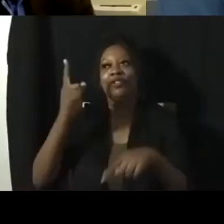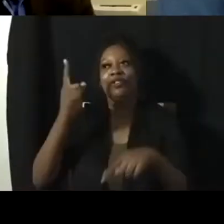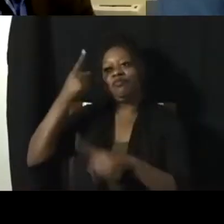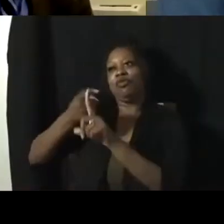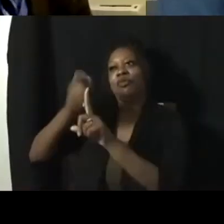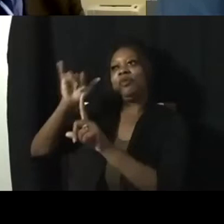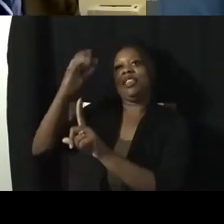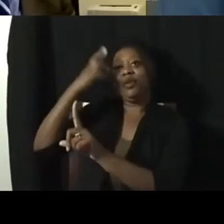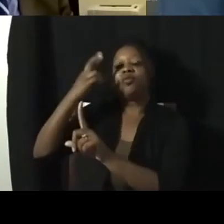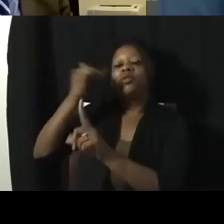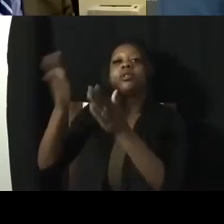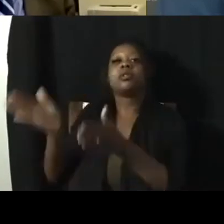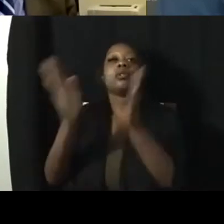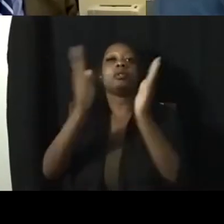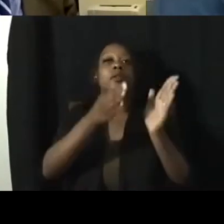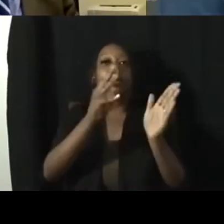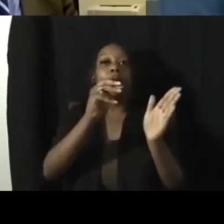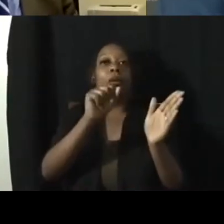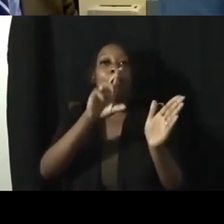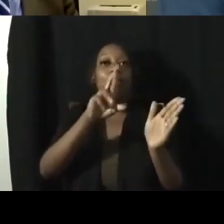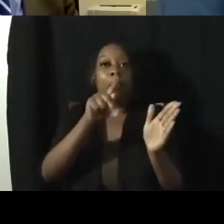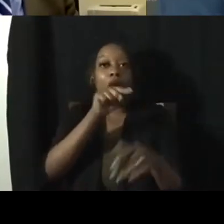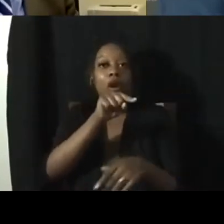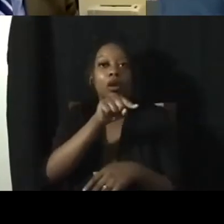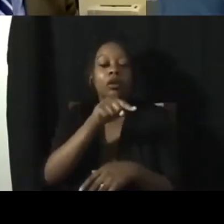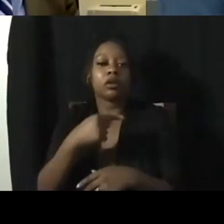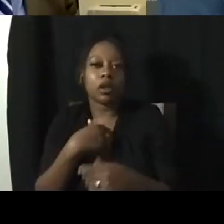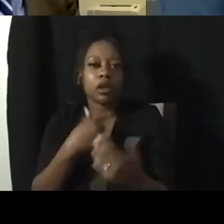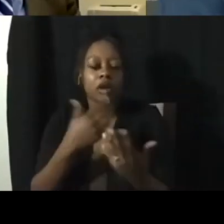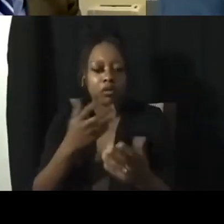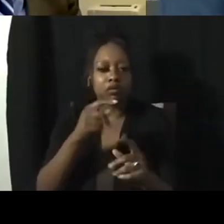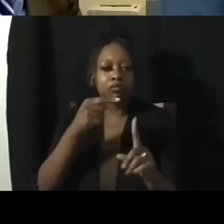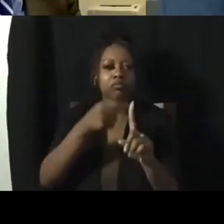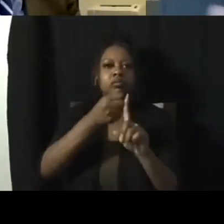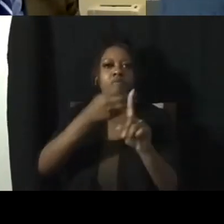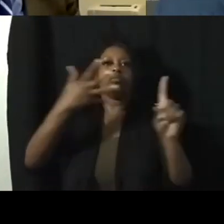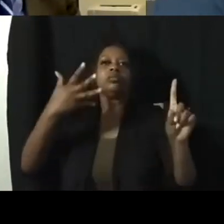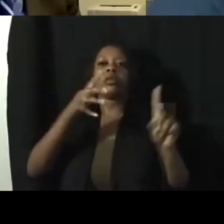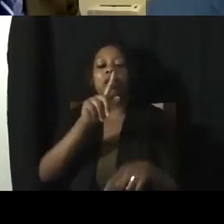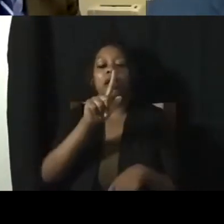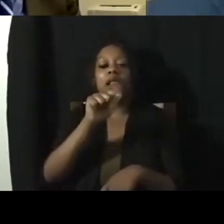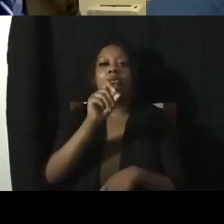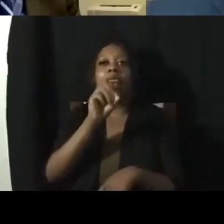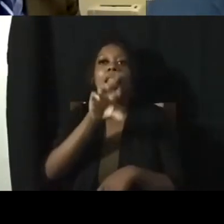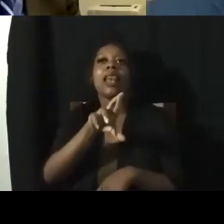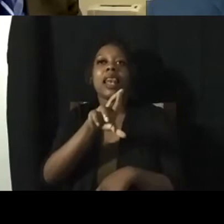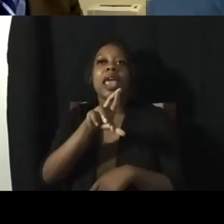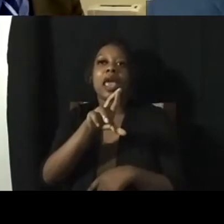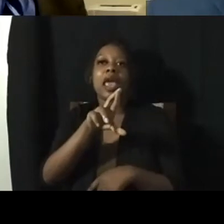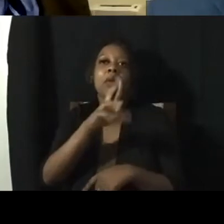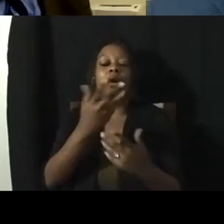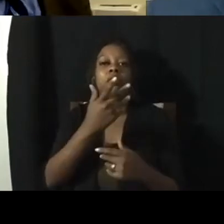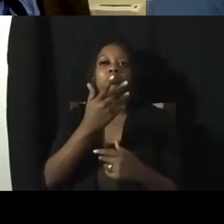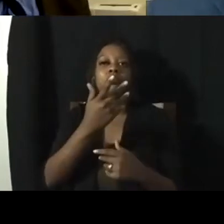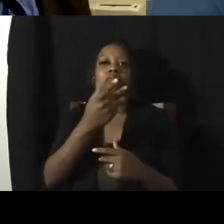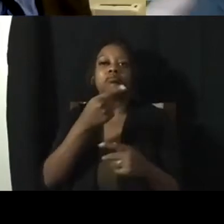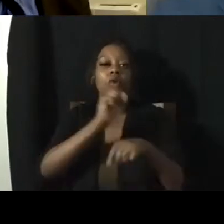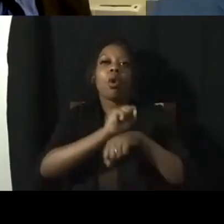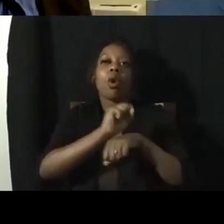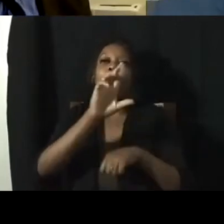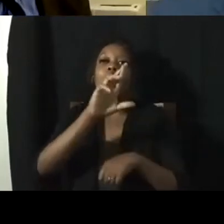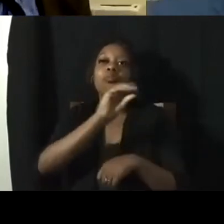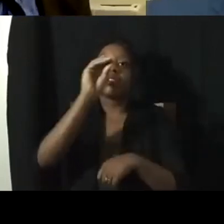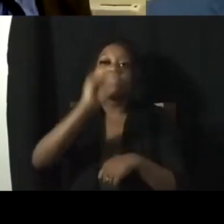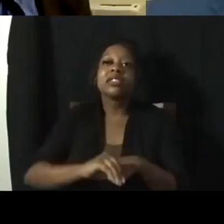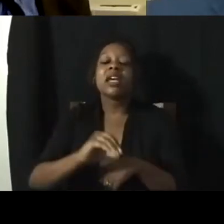next and really talk about that question of labor force participation rates and how metrics drive success.